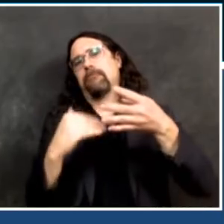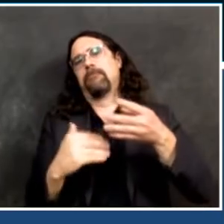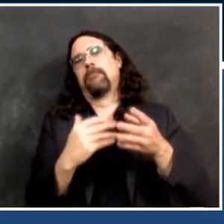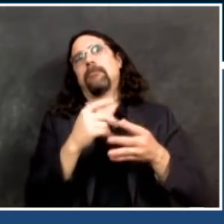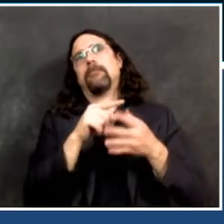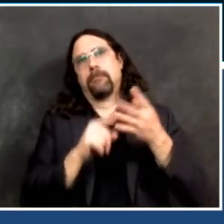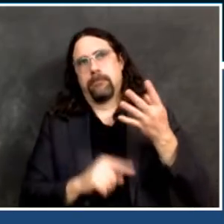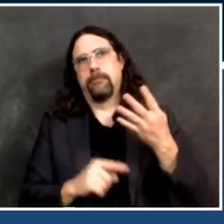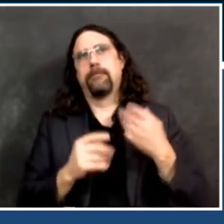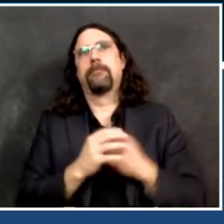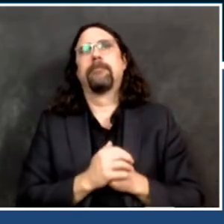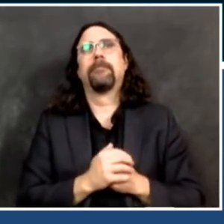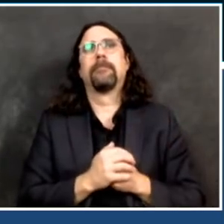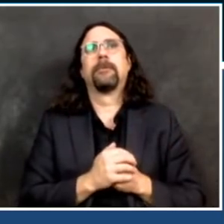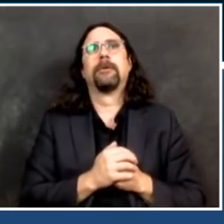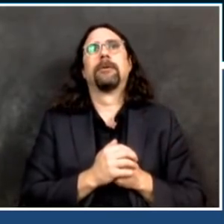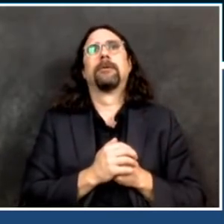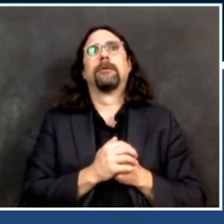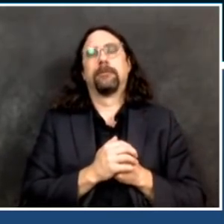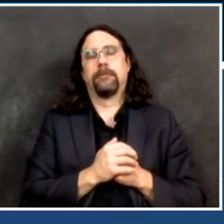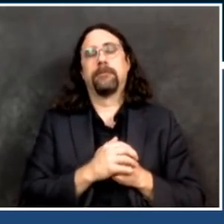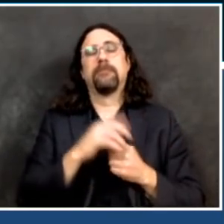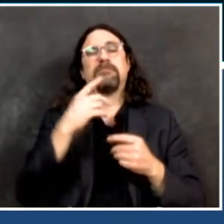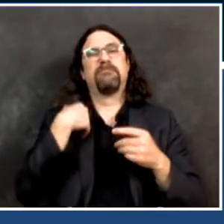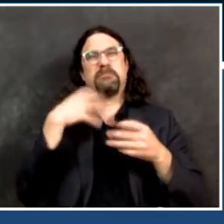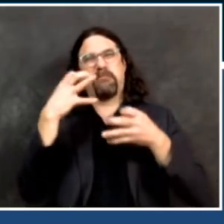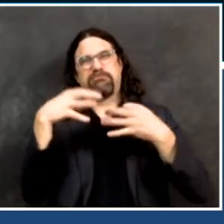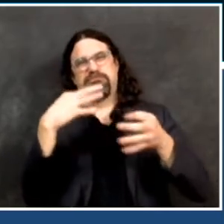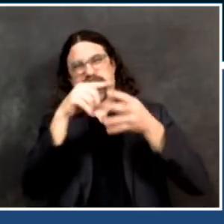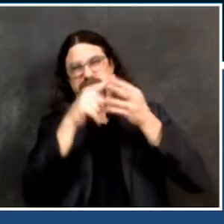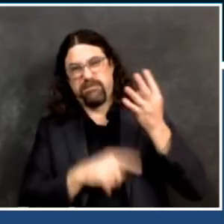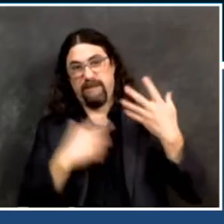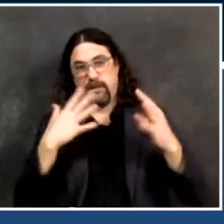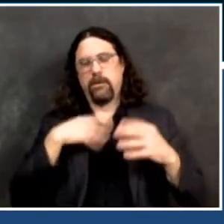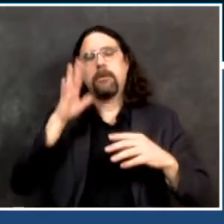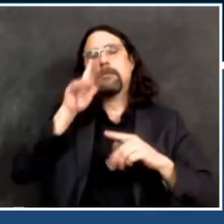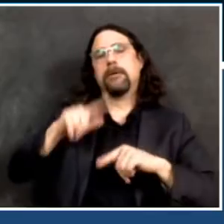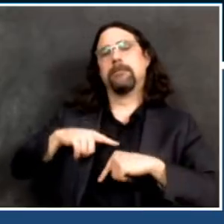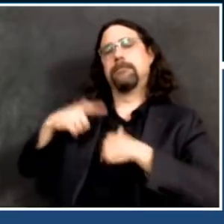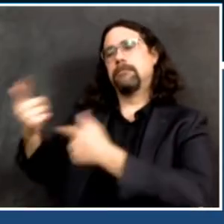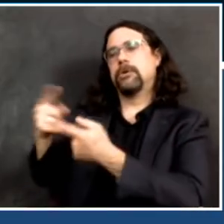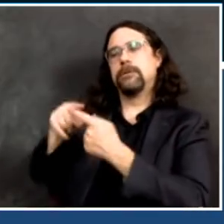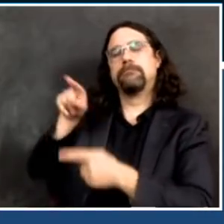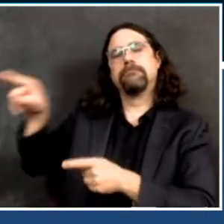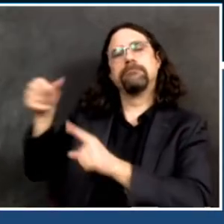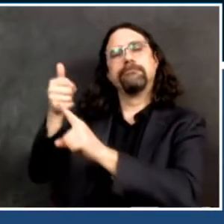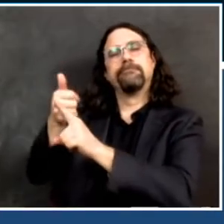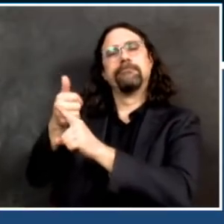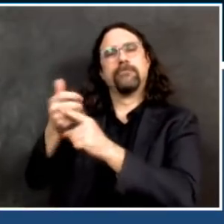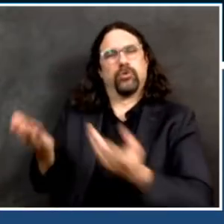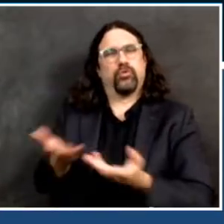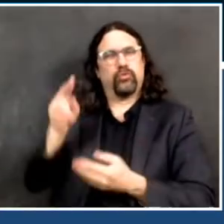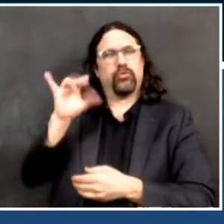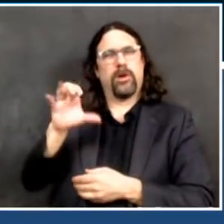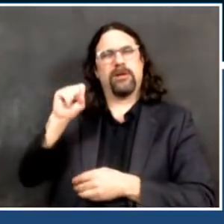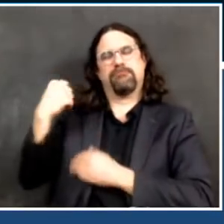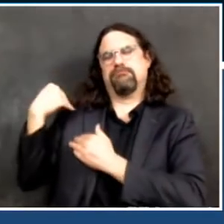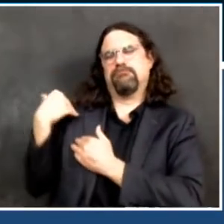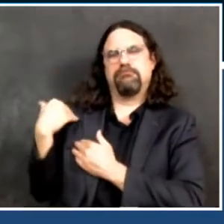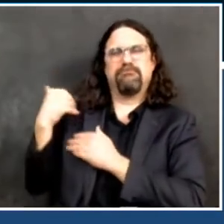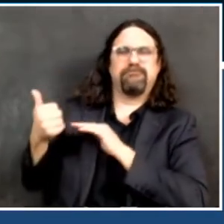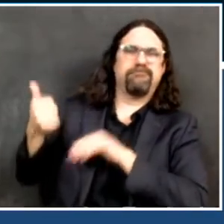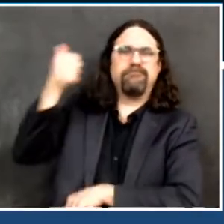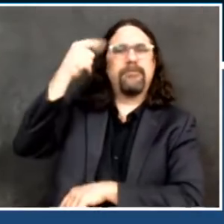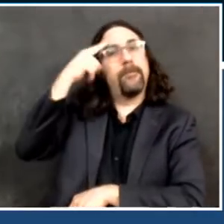So first, this has to be done on a grand scale, a really massive scale, to reach everyone who needs it and even more people up ahead. Since